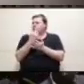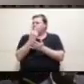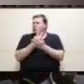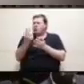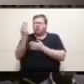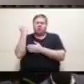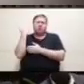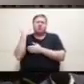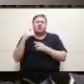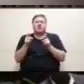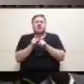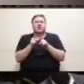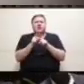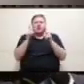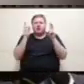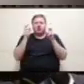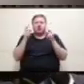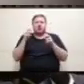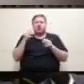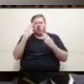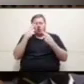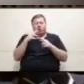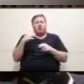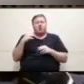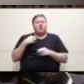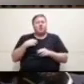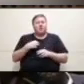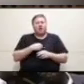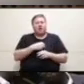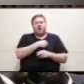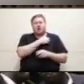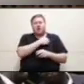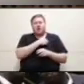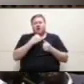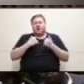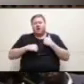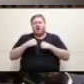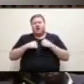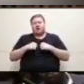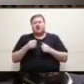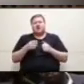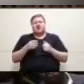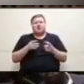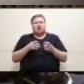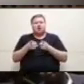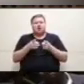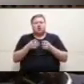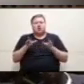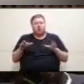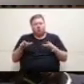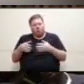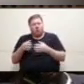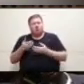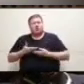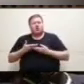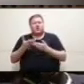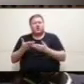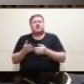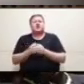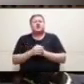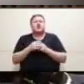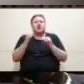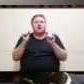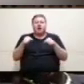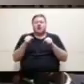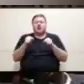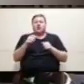same matter with the Honorable Mayor and the Acting Director of Corporate Services. And the Acting MM made an undertaking that he would sign an acknowledgement